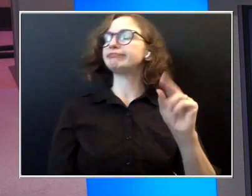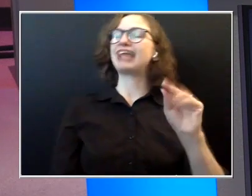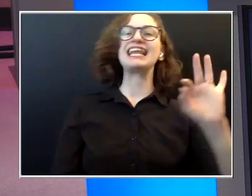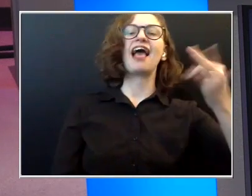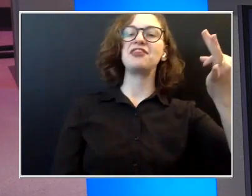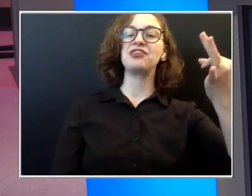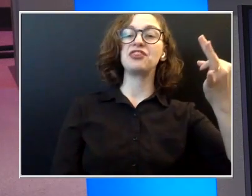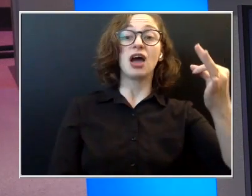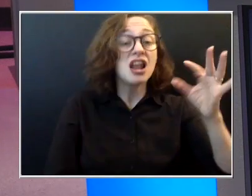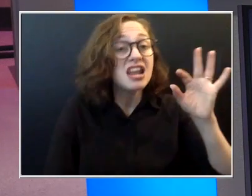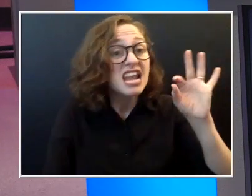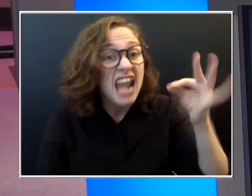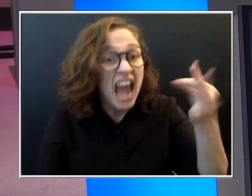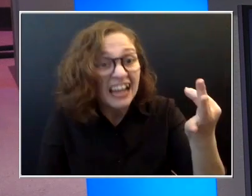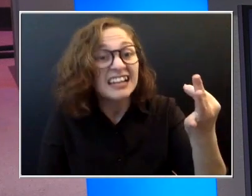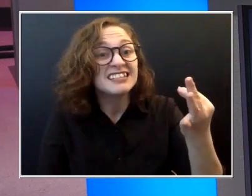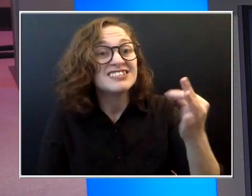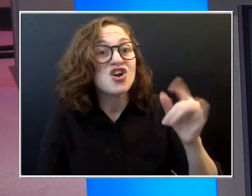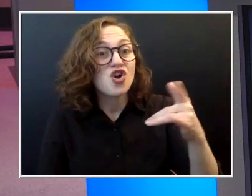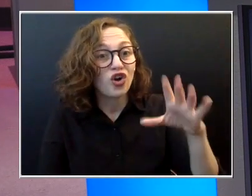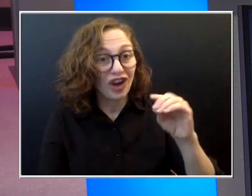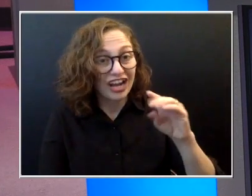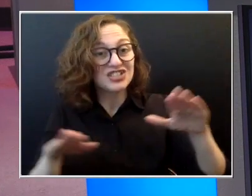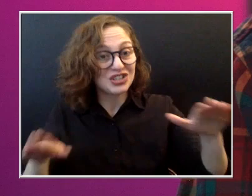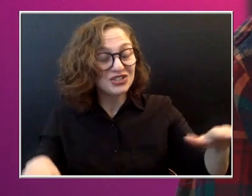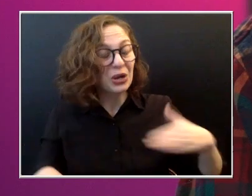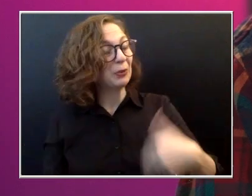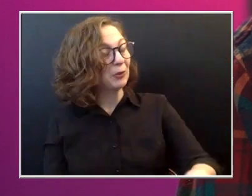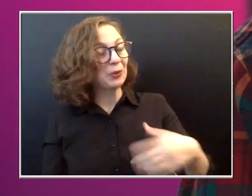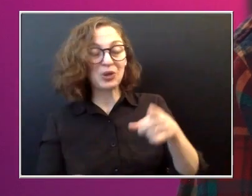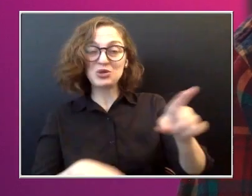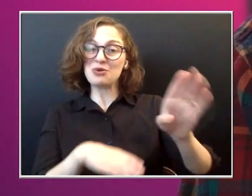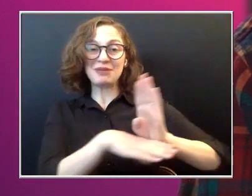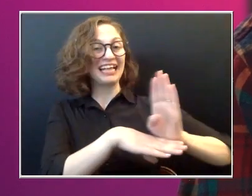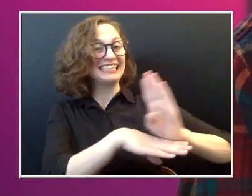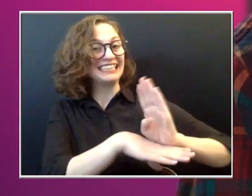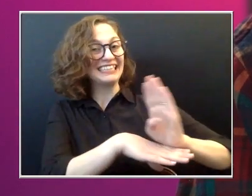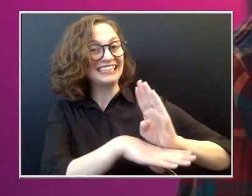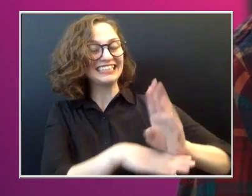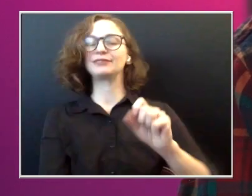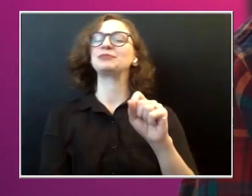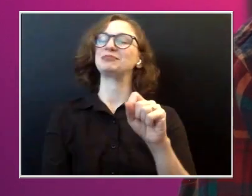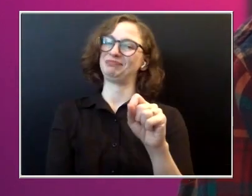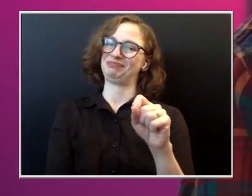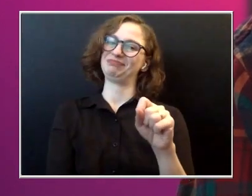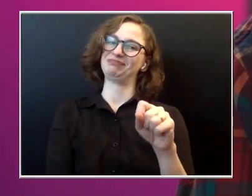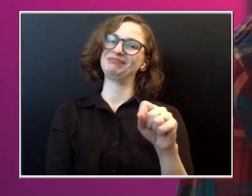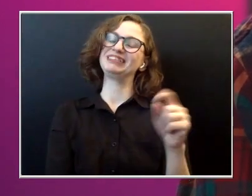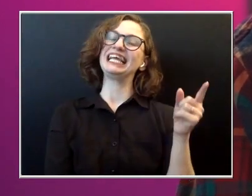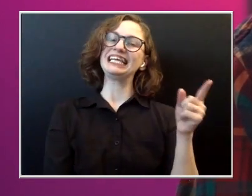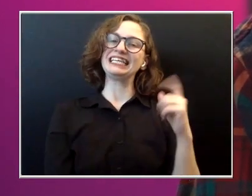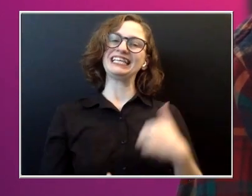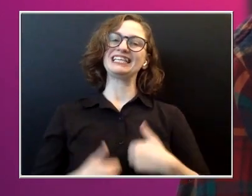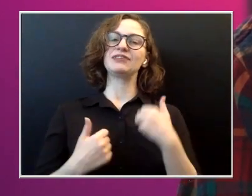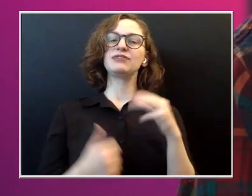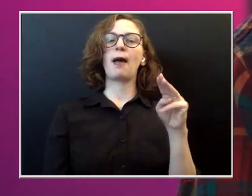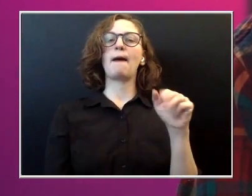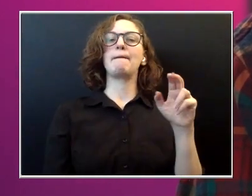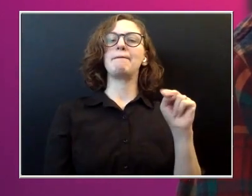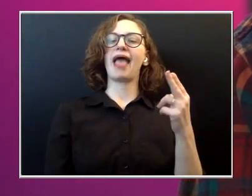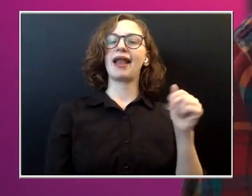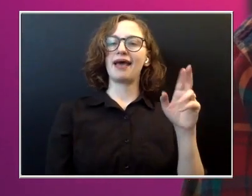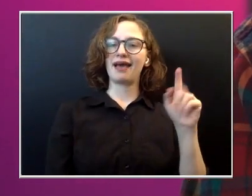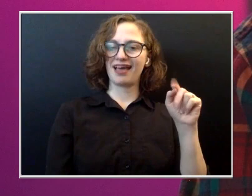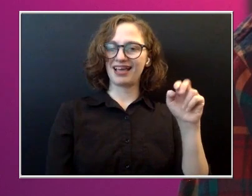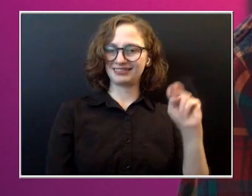wow. Yeah. You're a busy grandpa. Yeah, yeah, and so he's in Manhattan. When they were trying to not